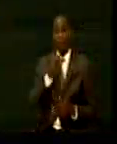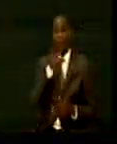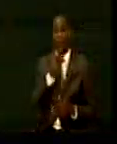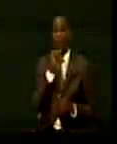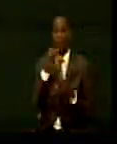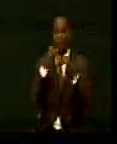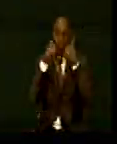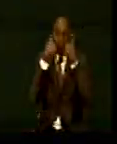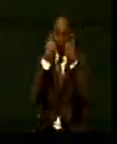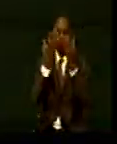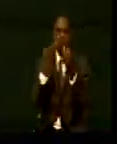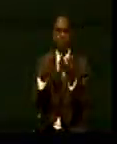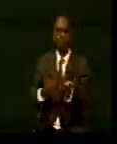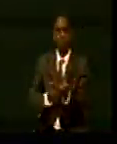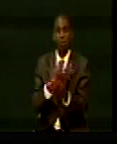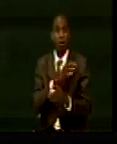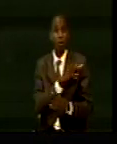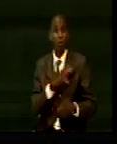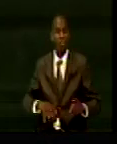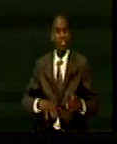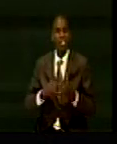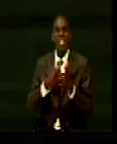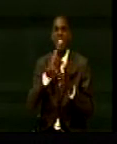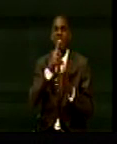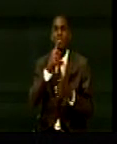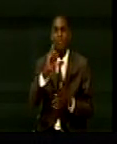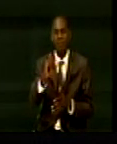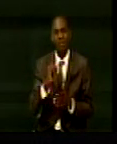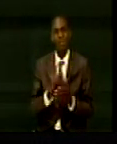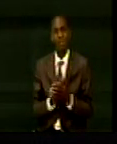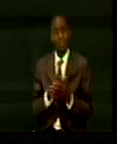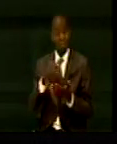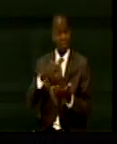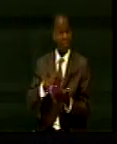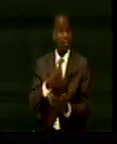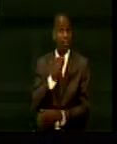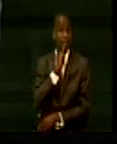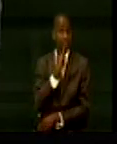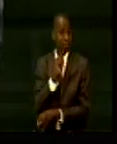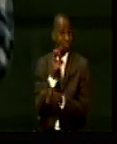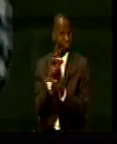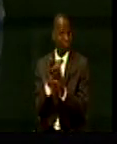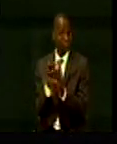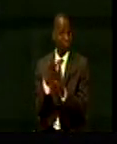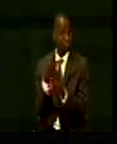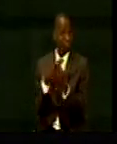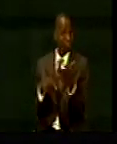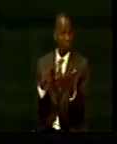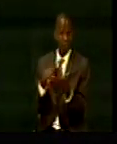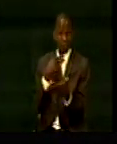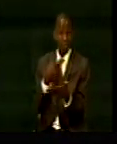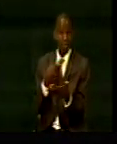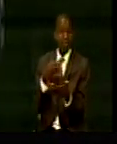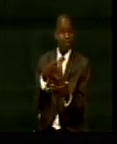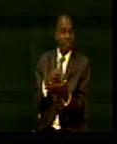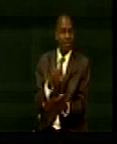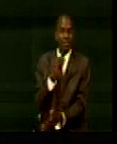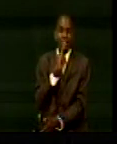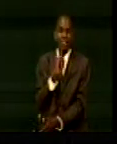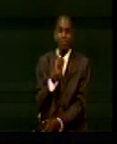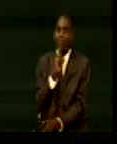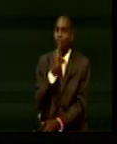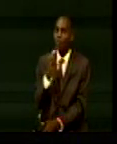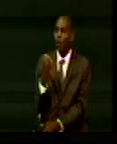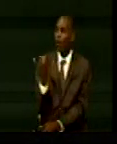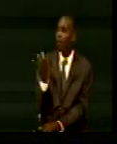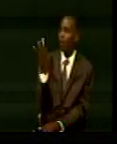of Christ, for it is, look at that, it is, look at that, it is, not that it was. You know, some